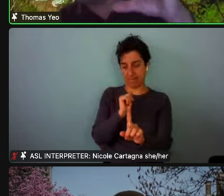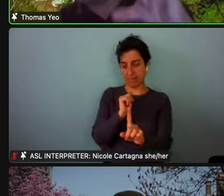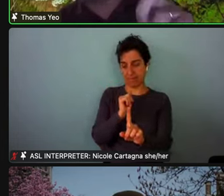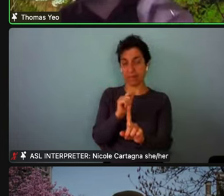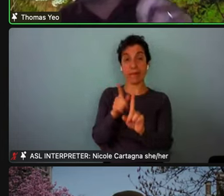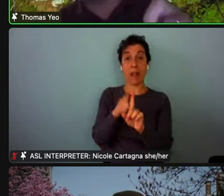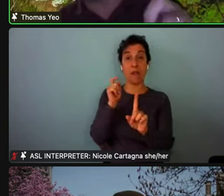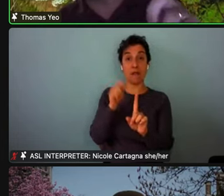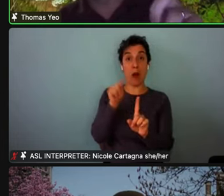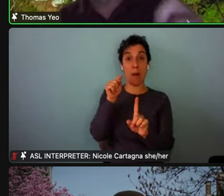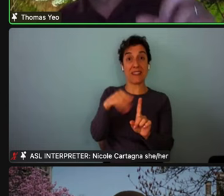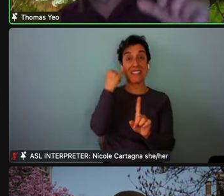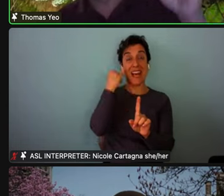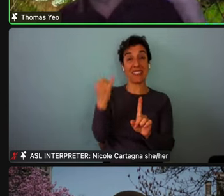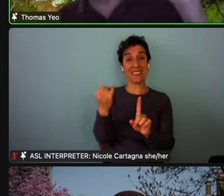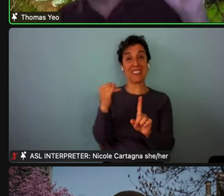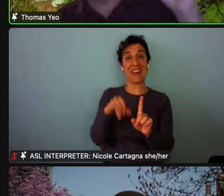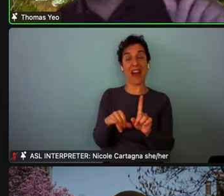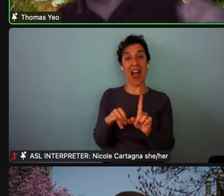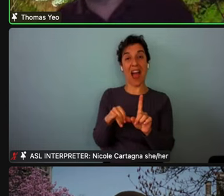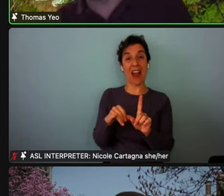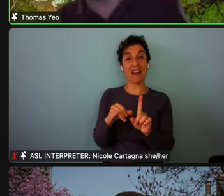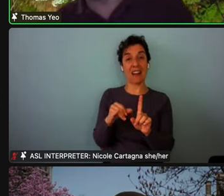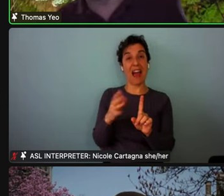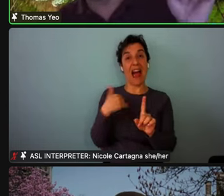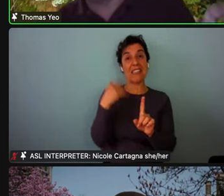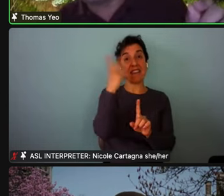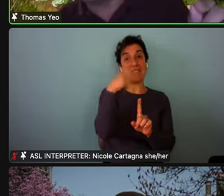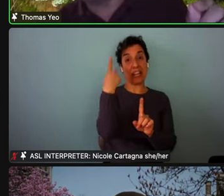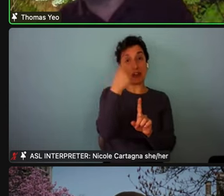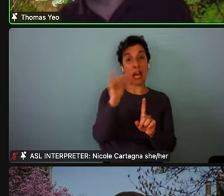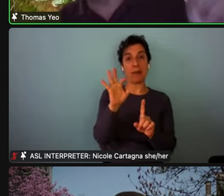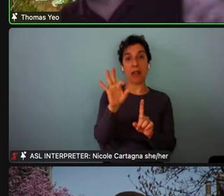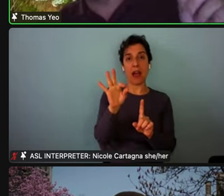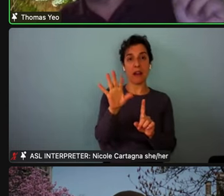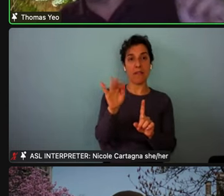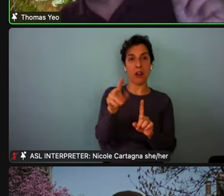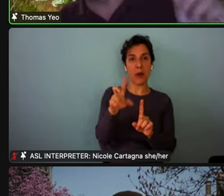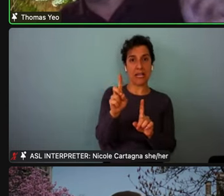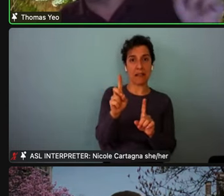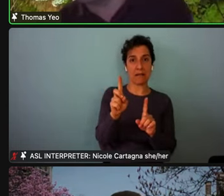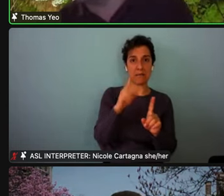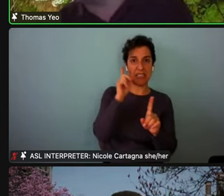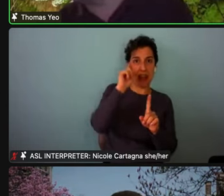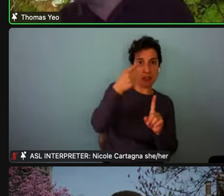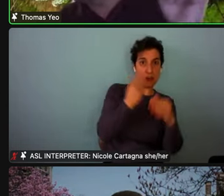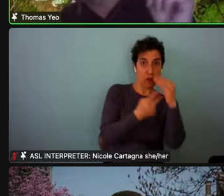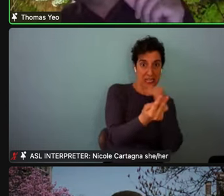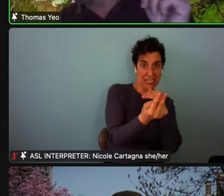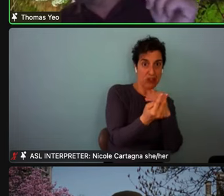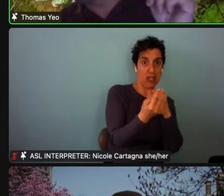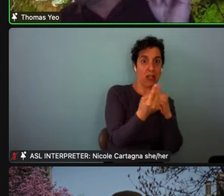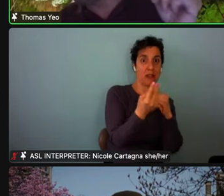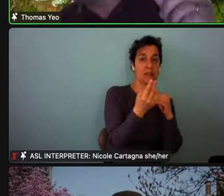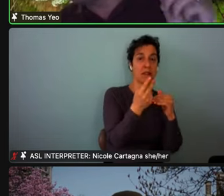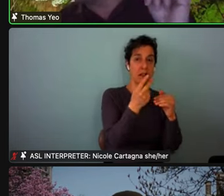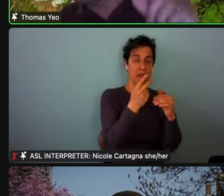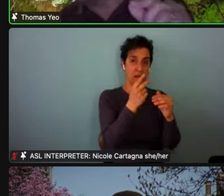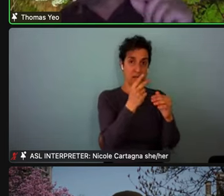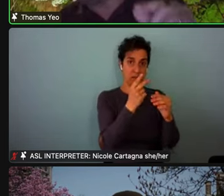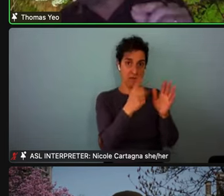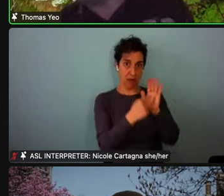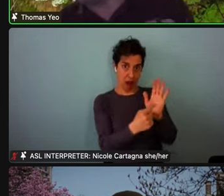comes from this idea that if there's a phenotype, let's say like fluid intelligence, right? A fluid intelligence prediction model is going to